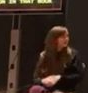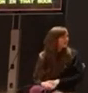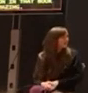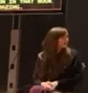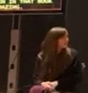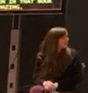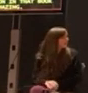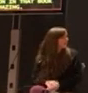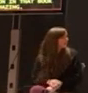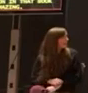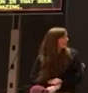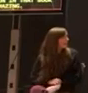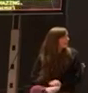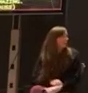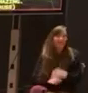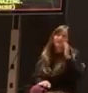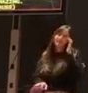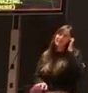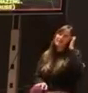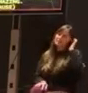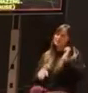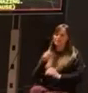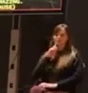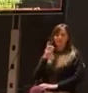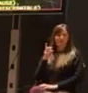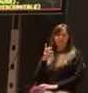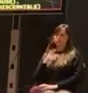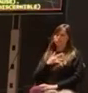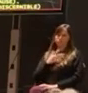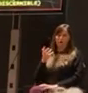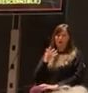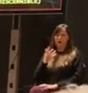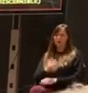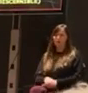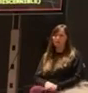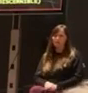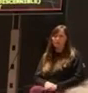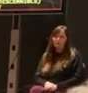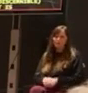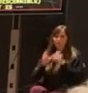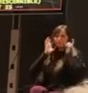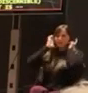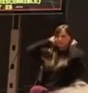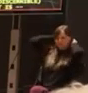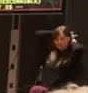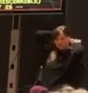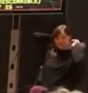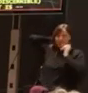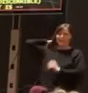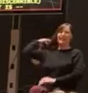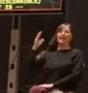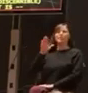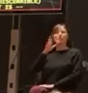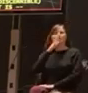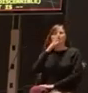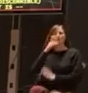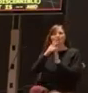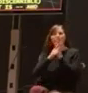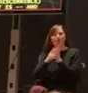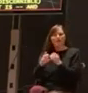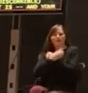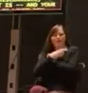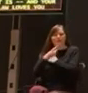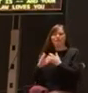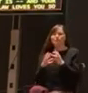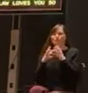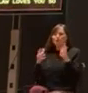They're like little portraits. I mean, really, that is, and your mother-in-law loves you so, so much. I know you already know